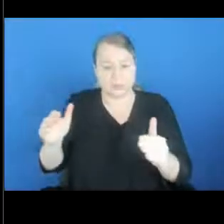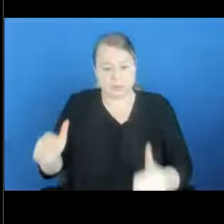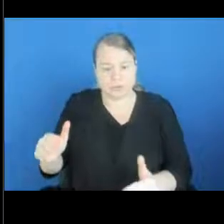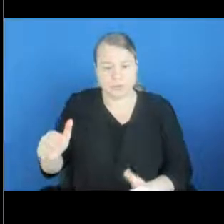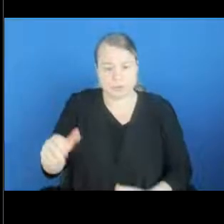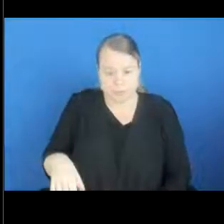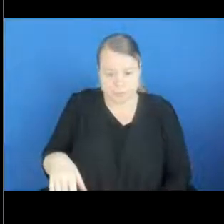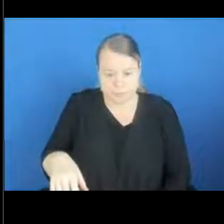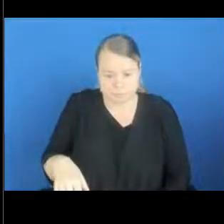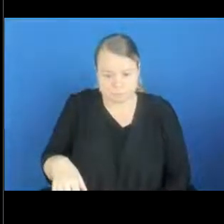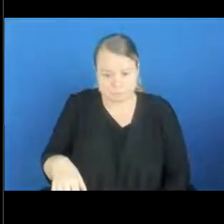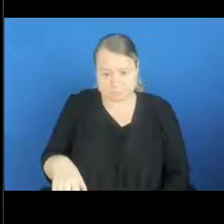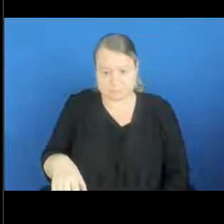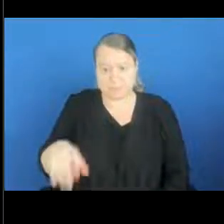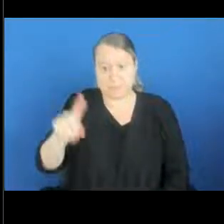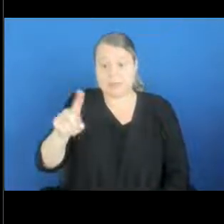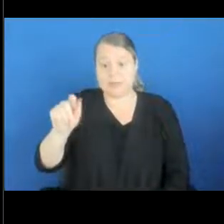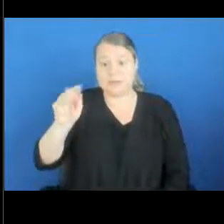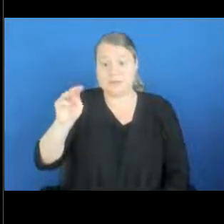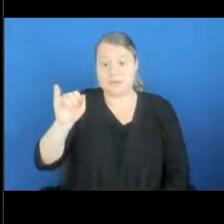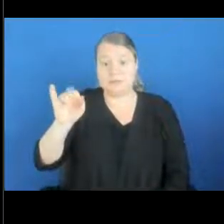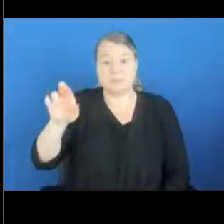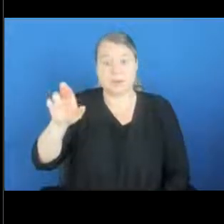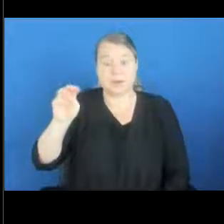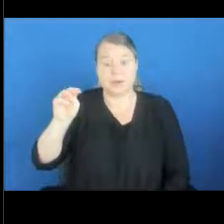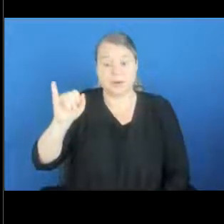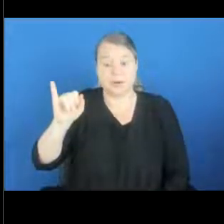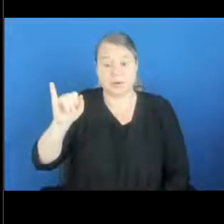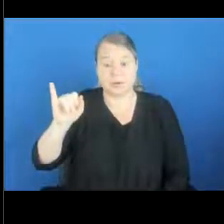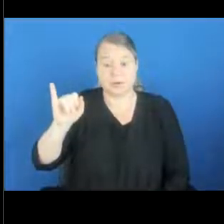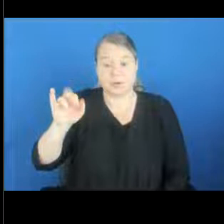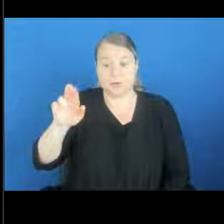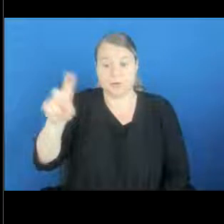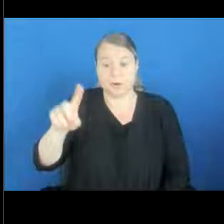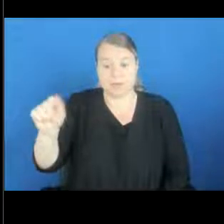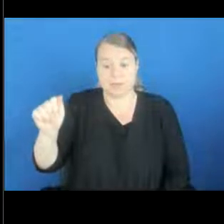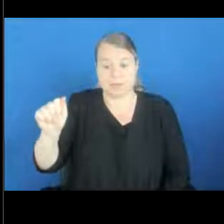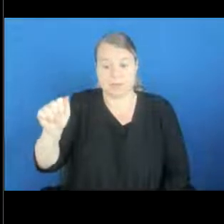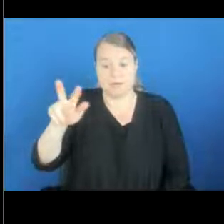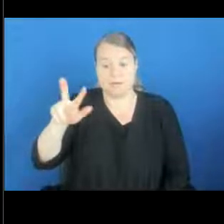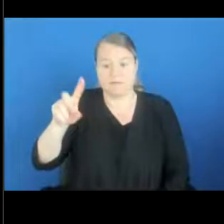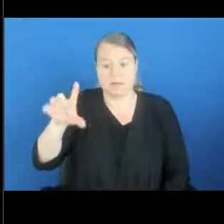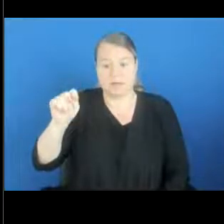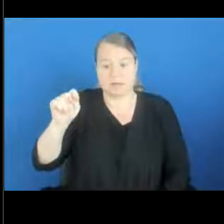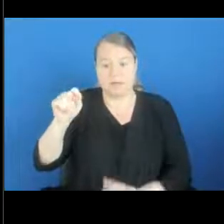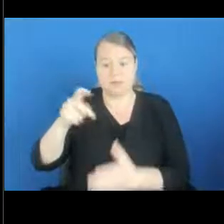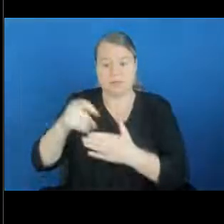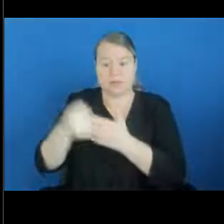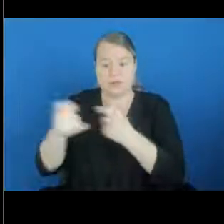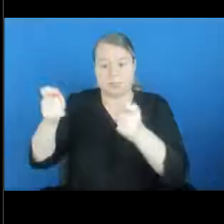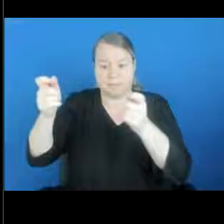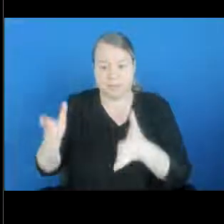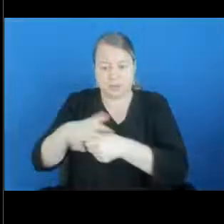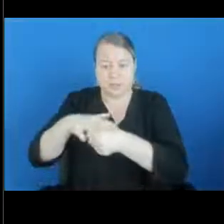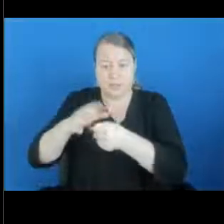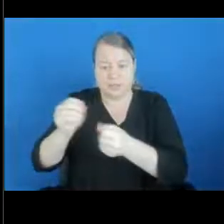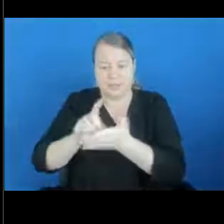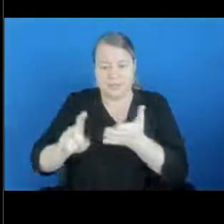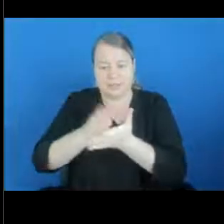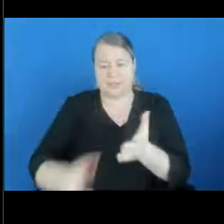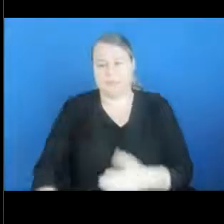with the Northern Virginia District's Location and Design section. Will Steinhilber is the FCDOT project